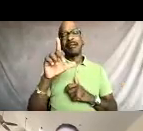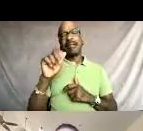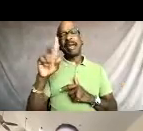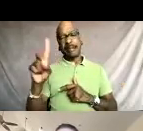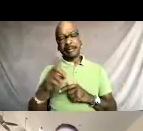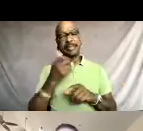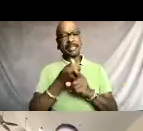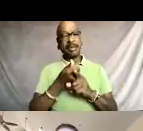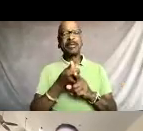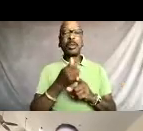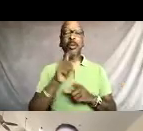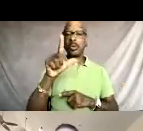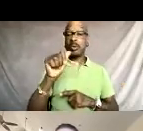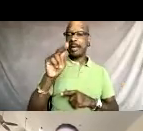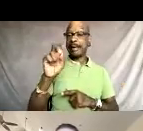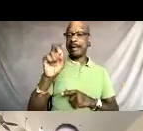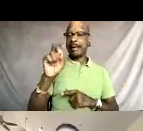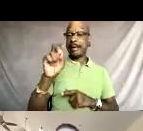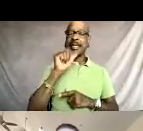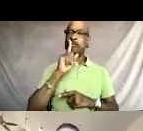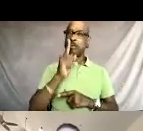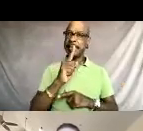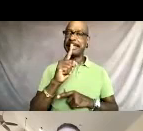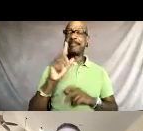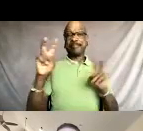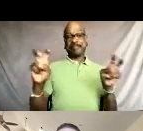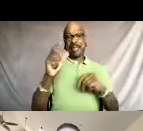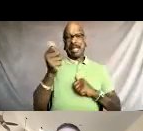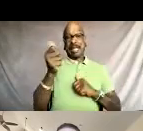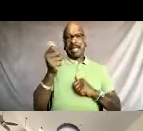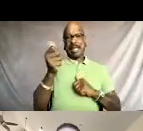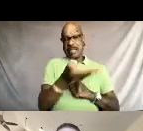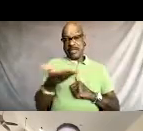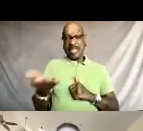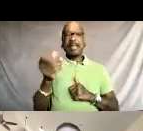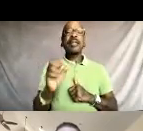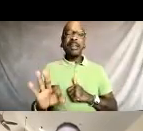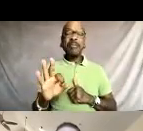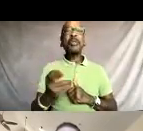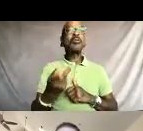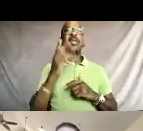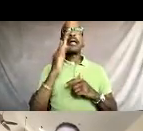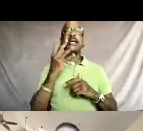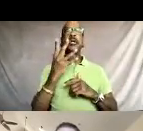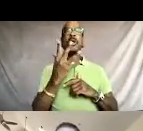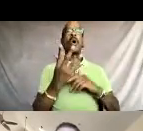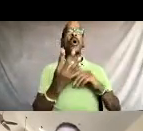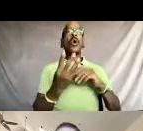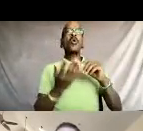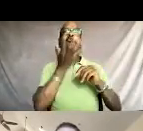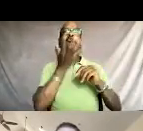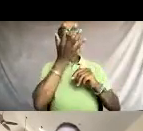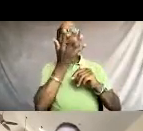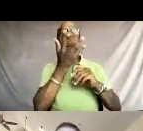And land really isn't a thing. If you've ever stood in a meadow or a desert dune or in a forest,